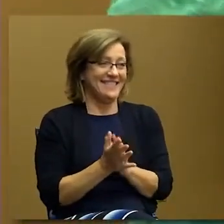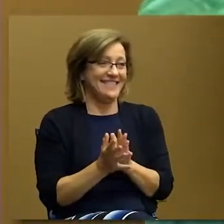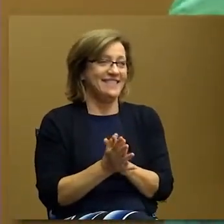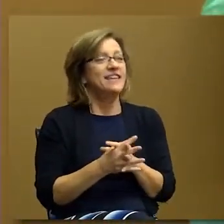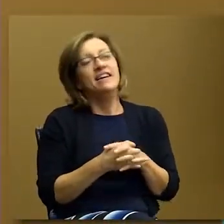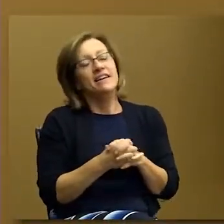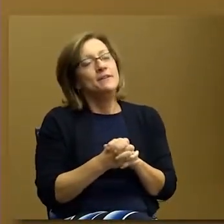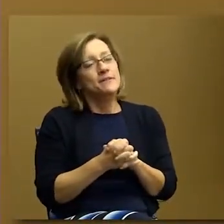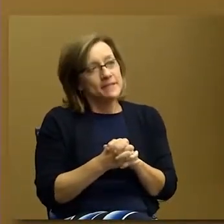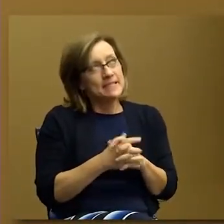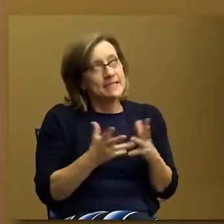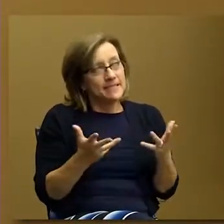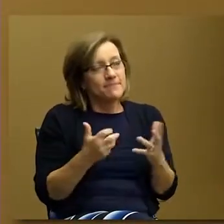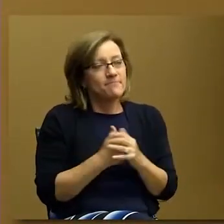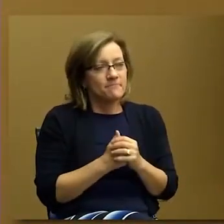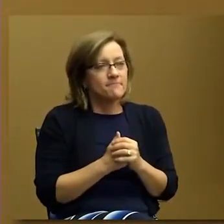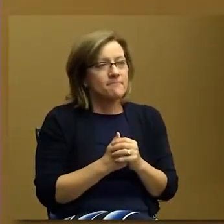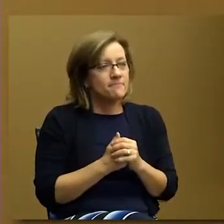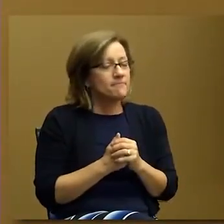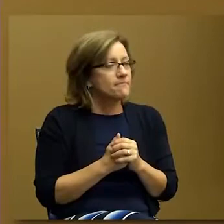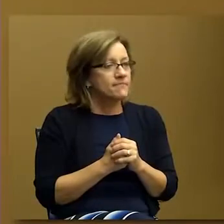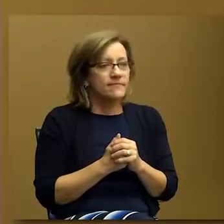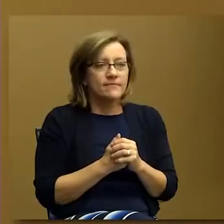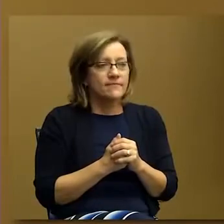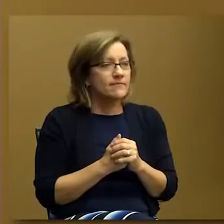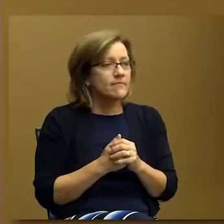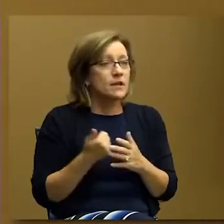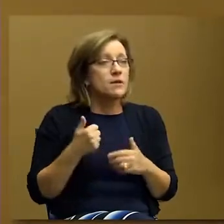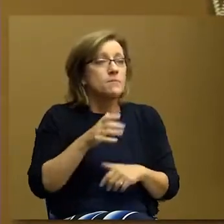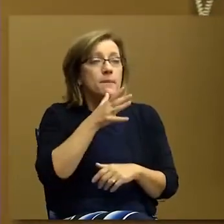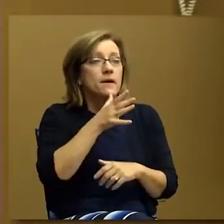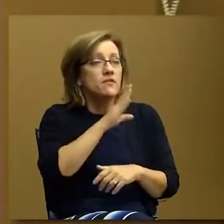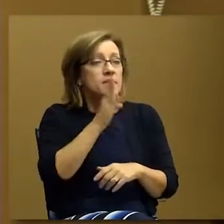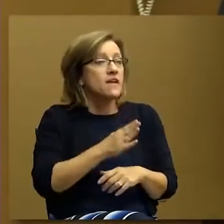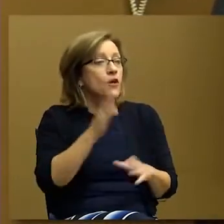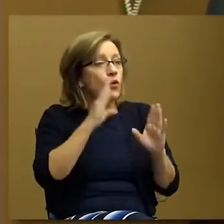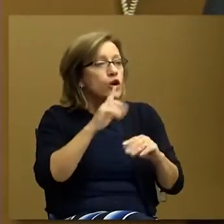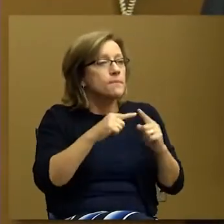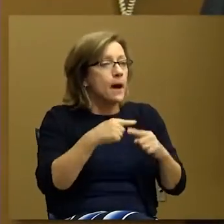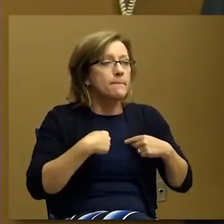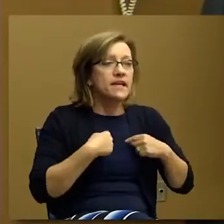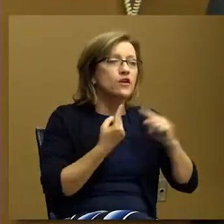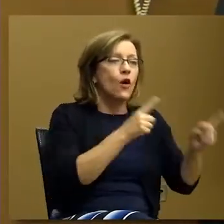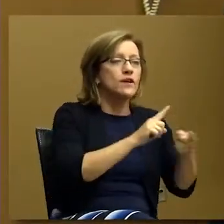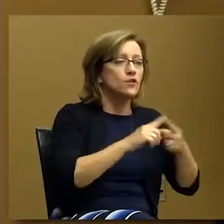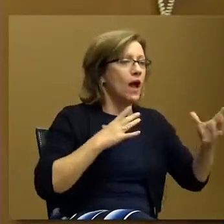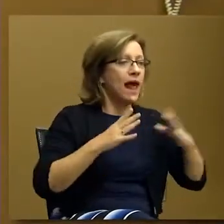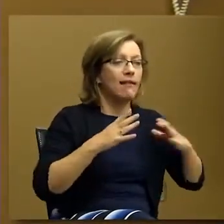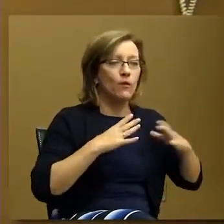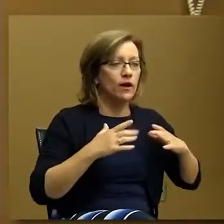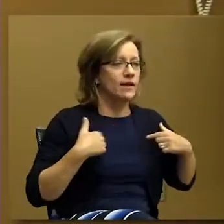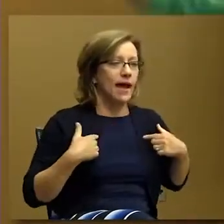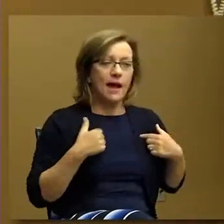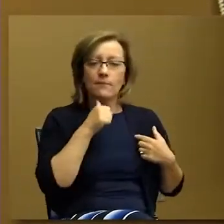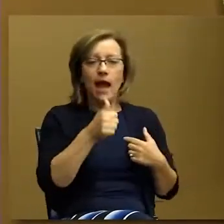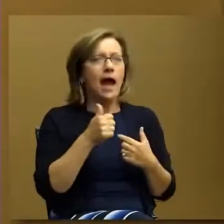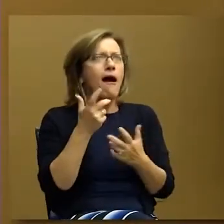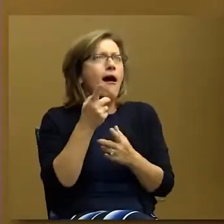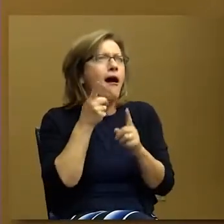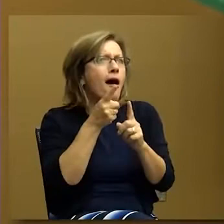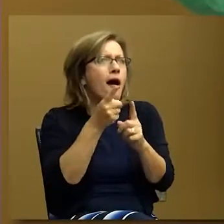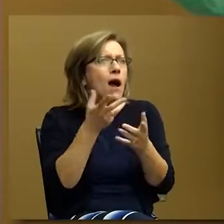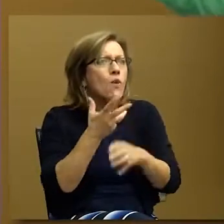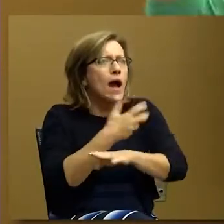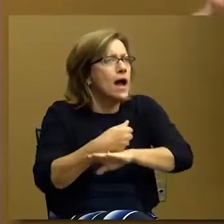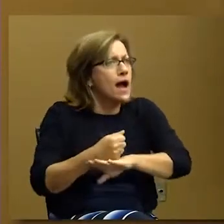I know. I mean, my mama need never worry about me going to Hollywood, so it's not something that I'm dying to do and saying, oh, please